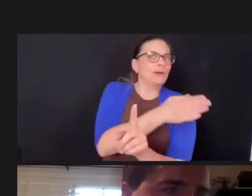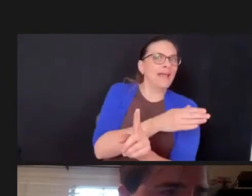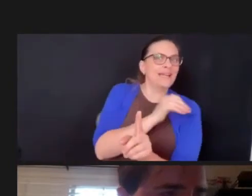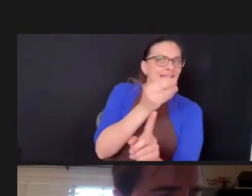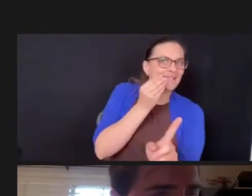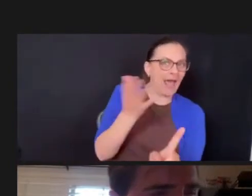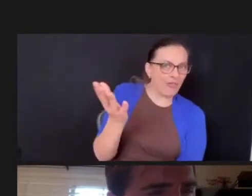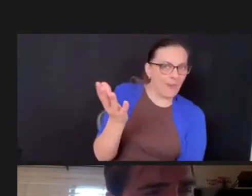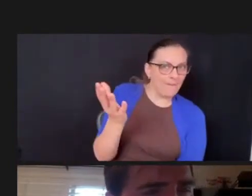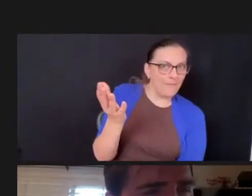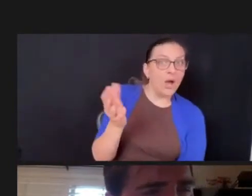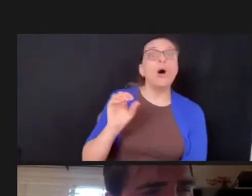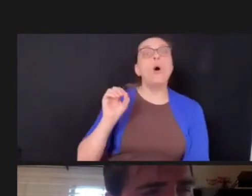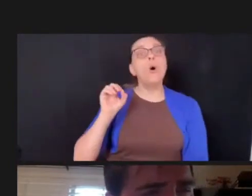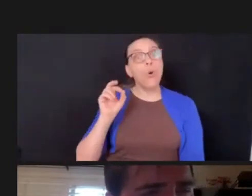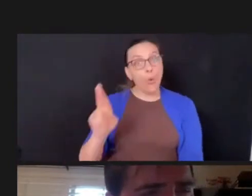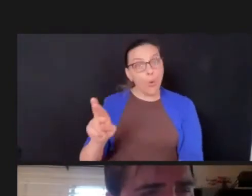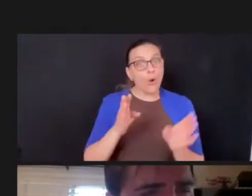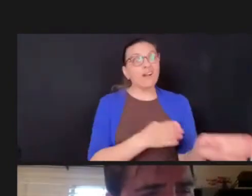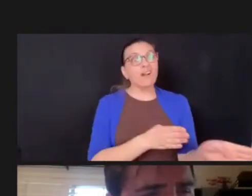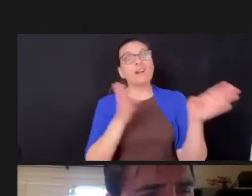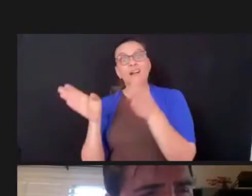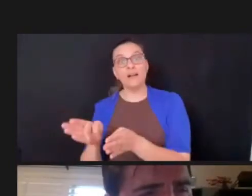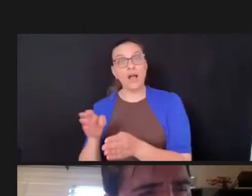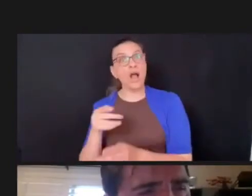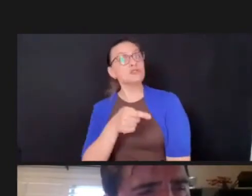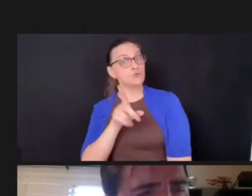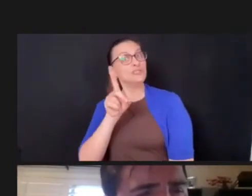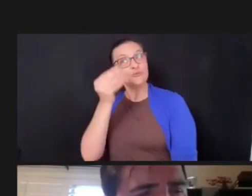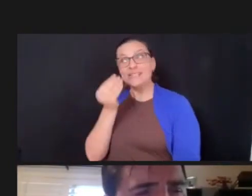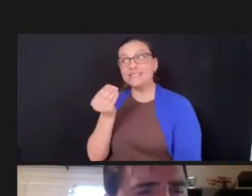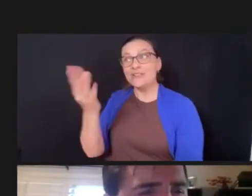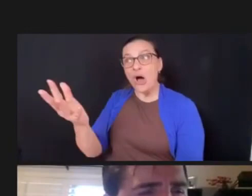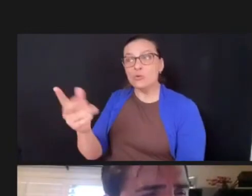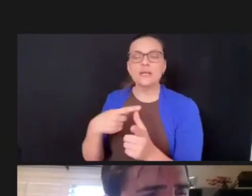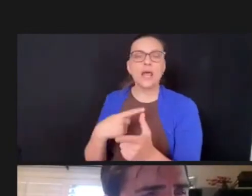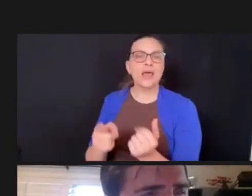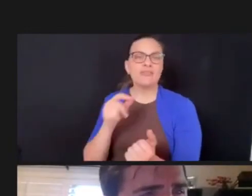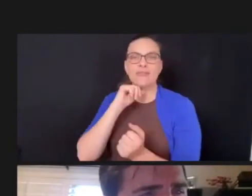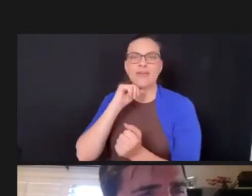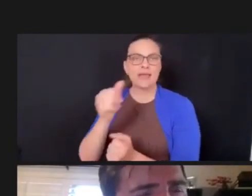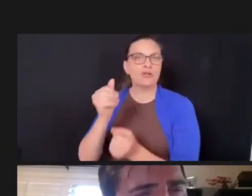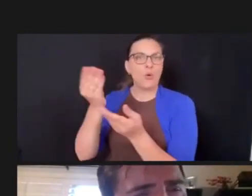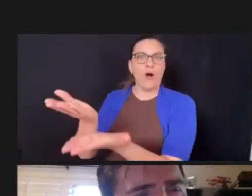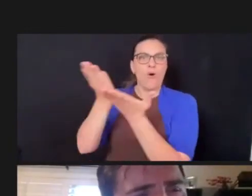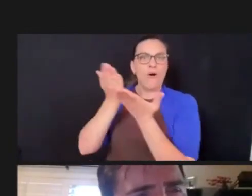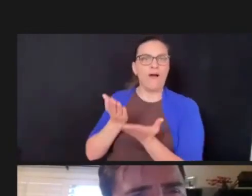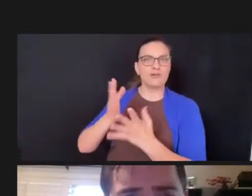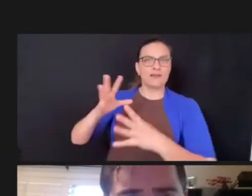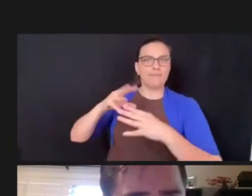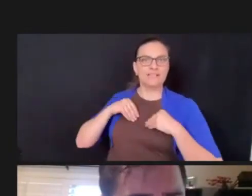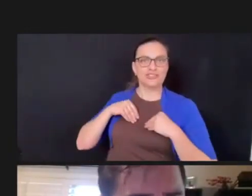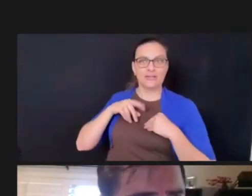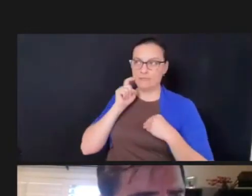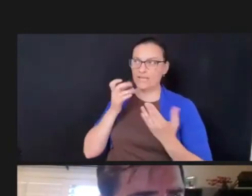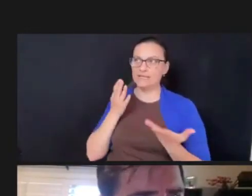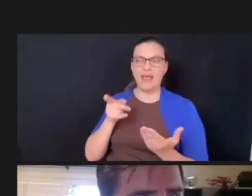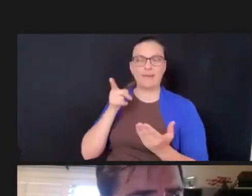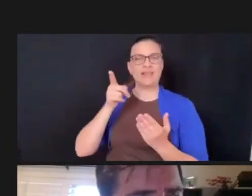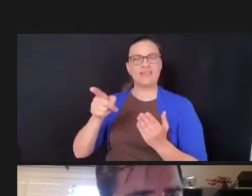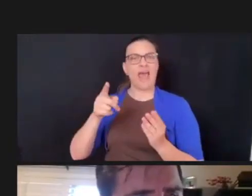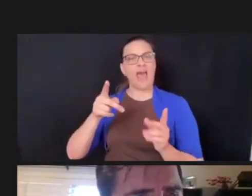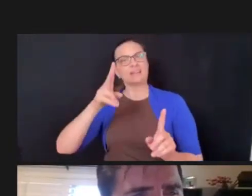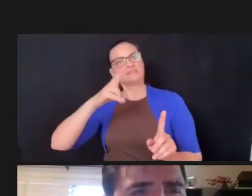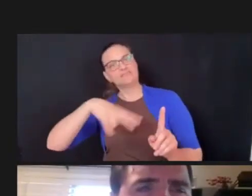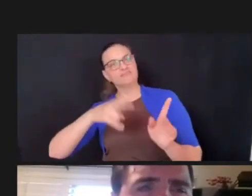don't get an offer of admission because there's maybe stigma there, or, you know, that flags some